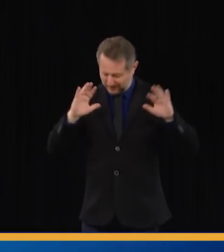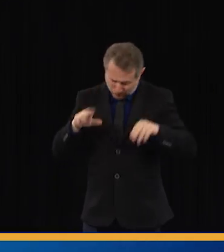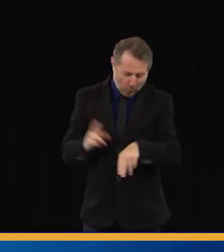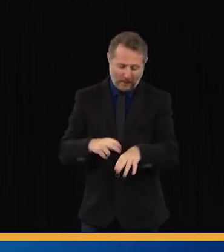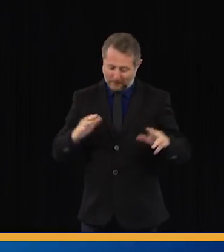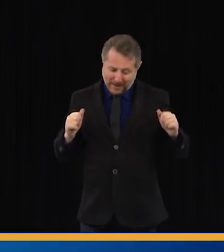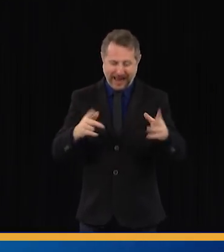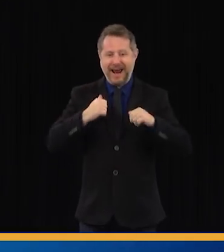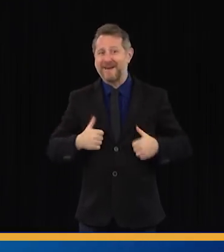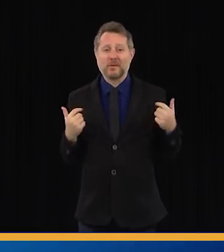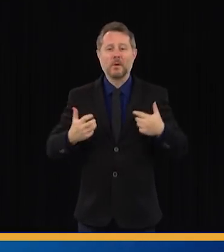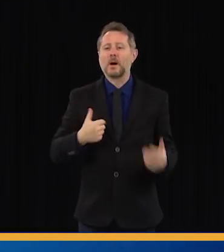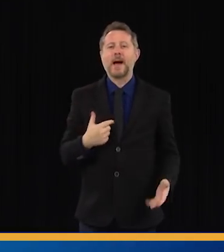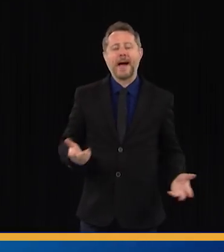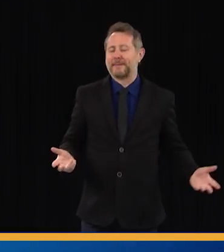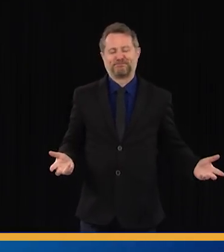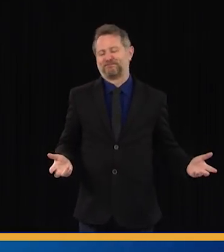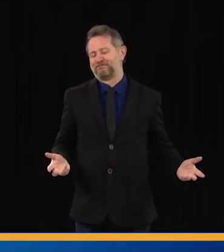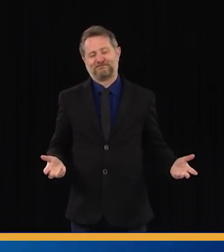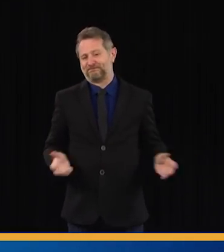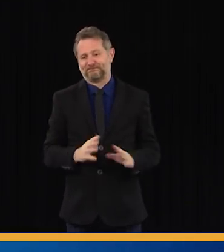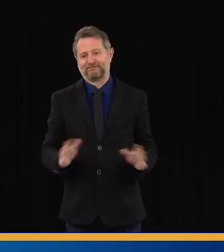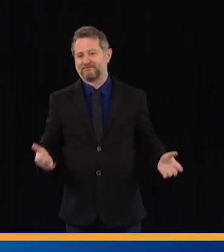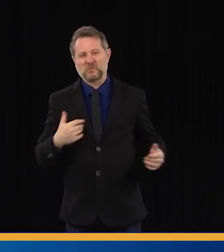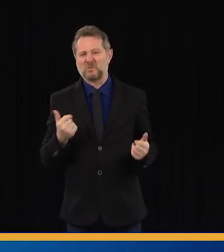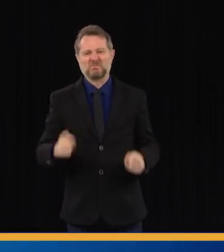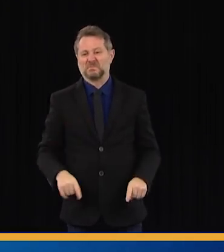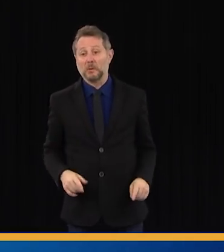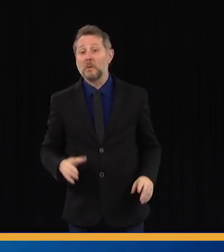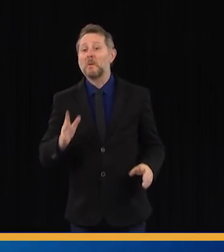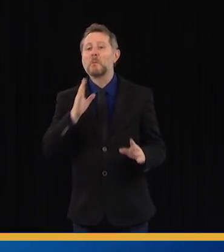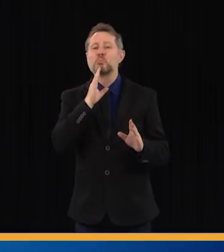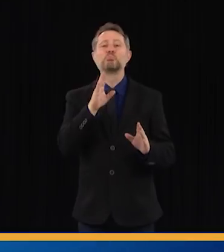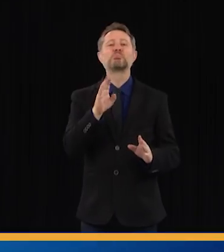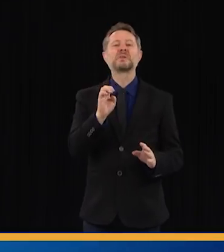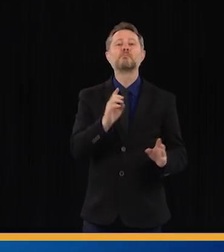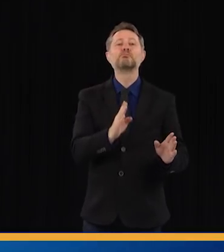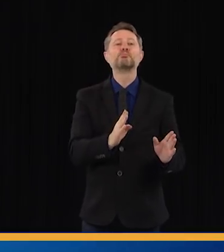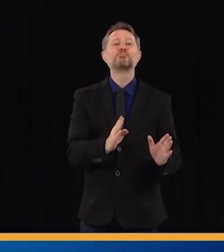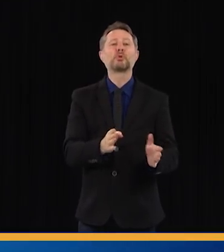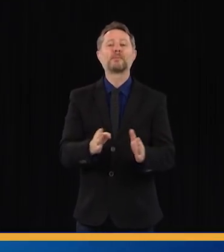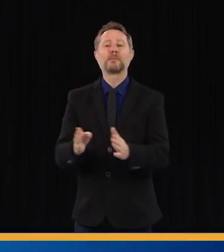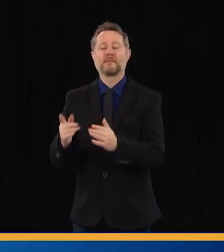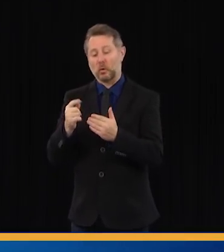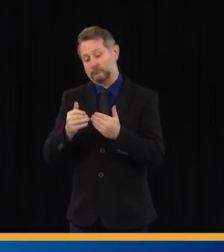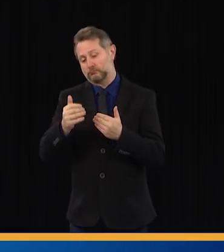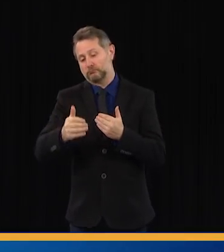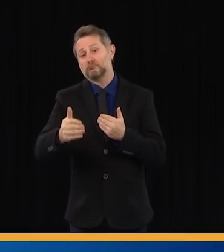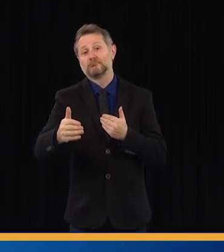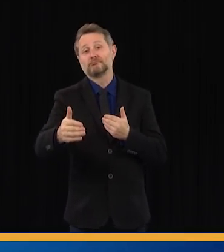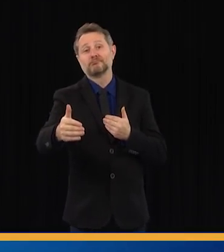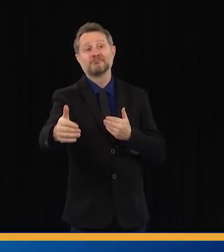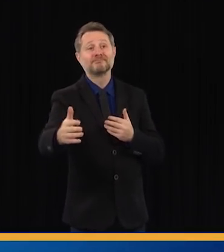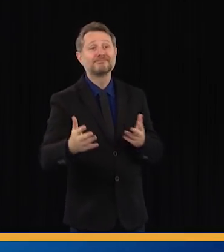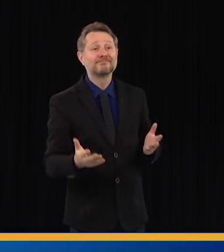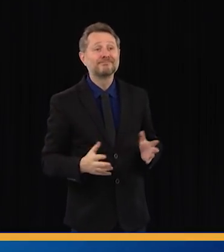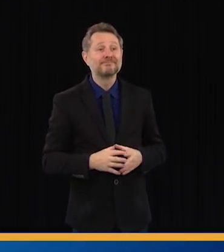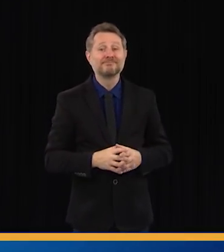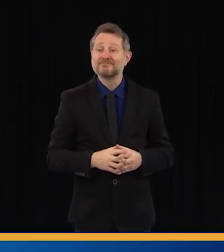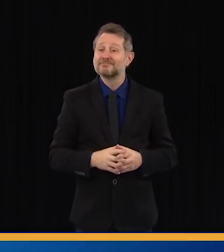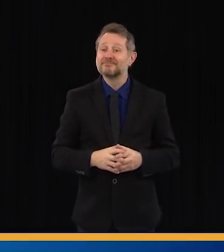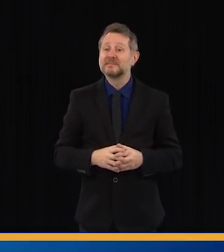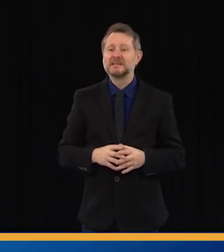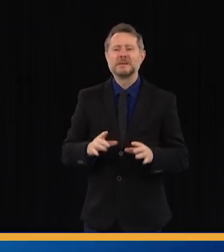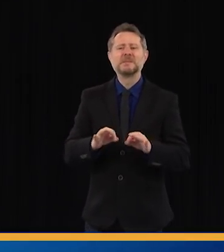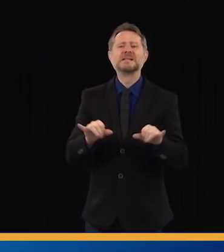But that's not reality. So let's calibrate our expectations. And in the meantime, stay the course, because we